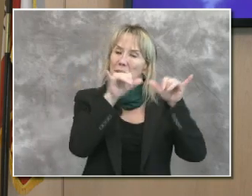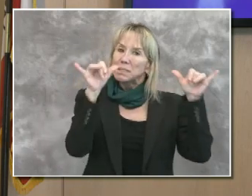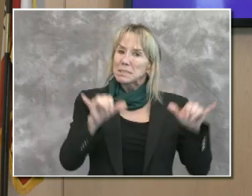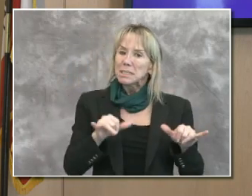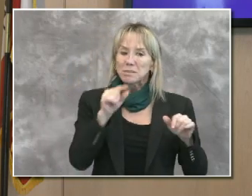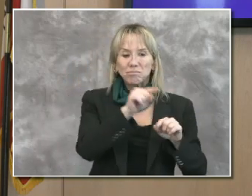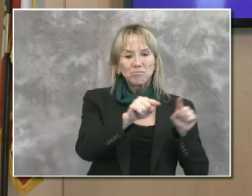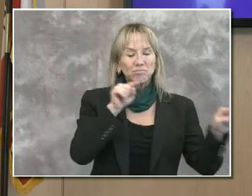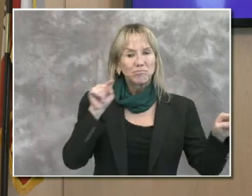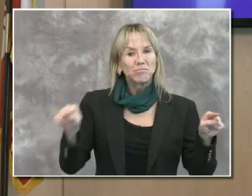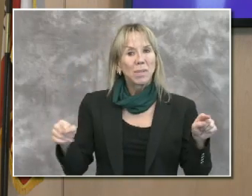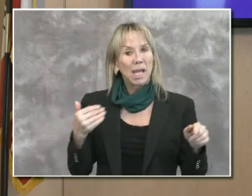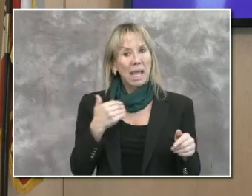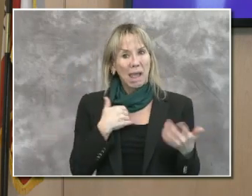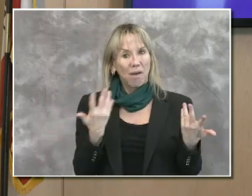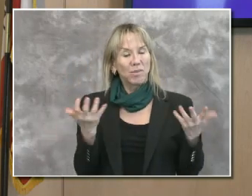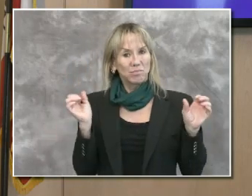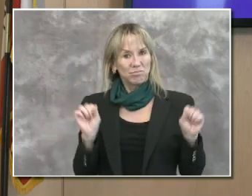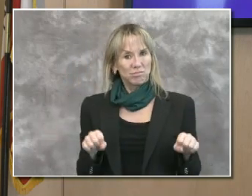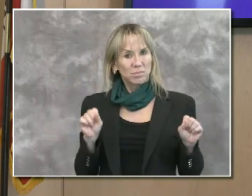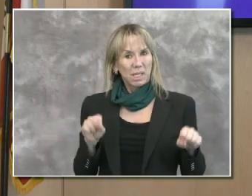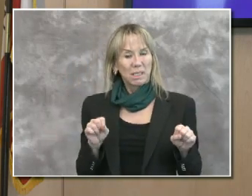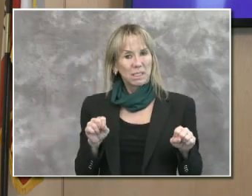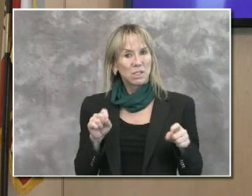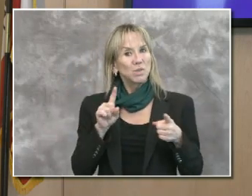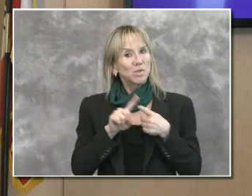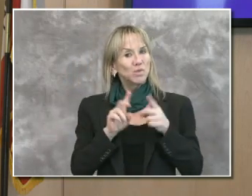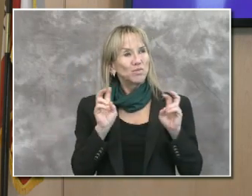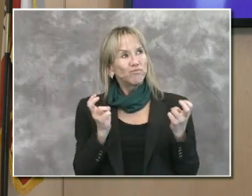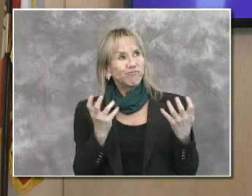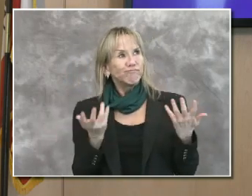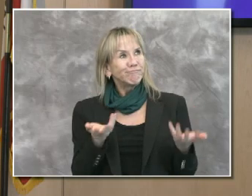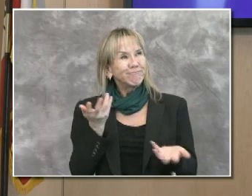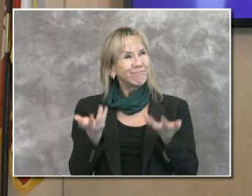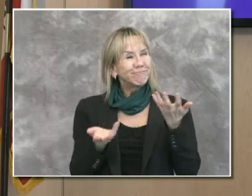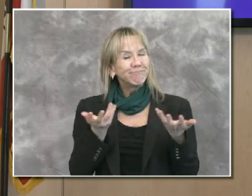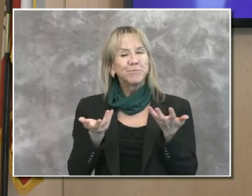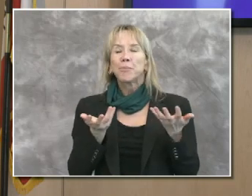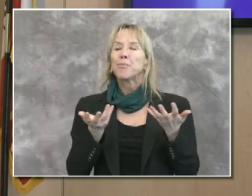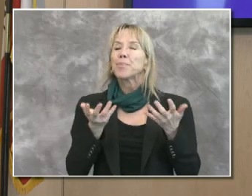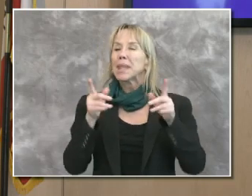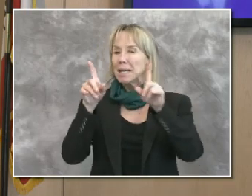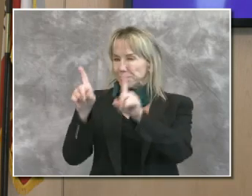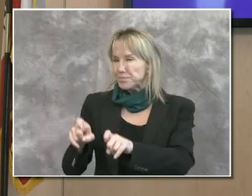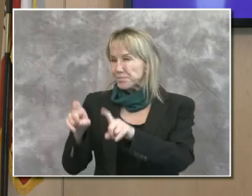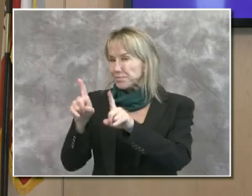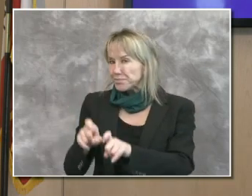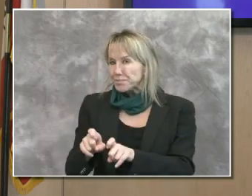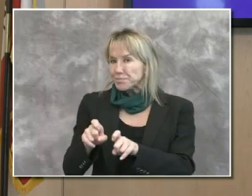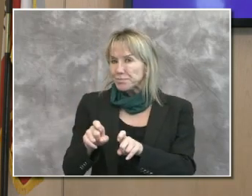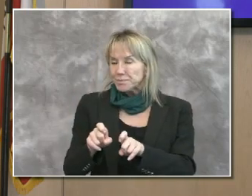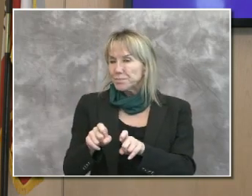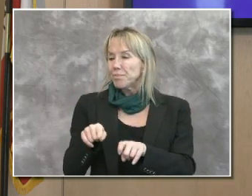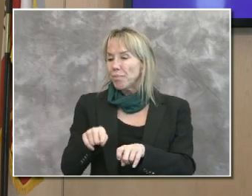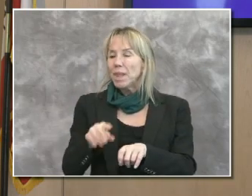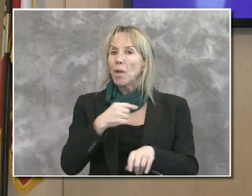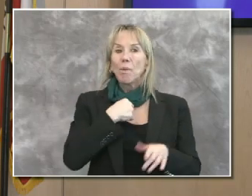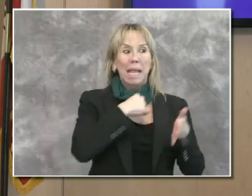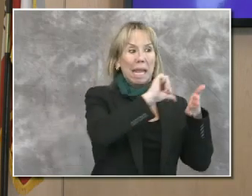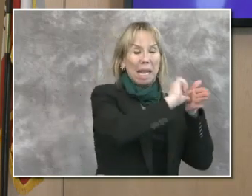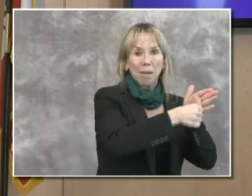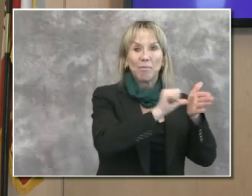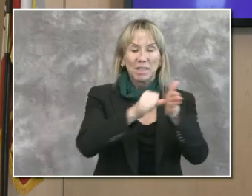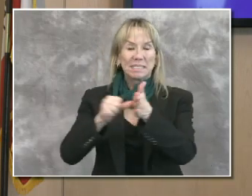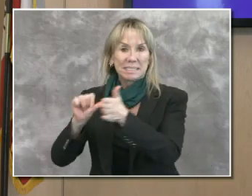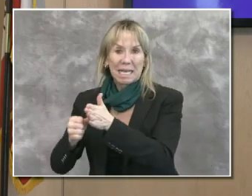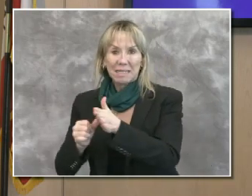and above the priority groups that we have been emphasizing that need to be tested. And as